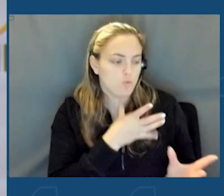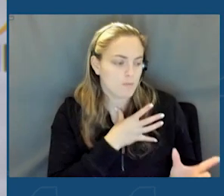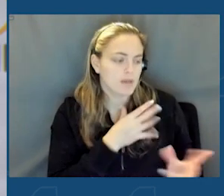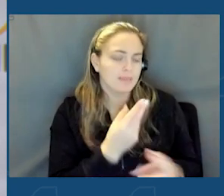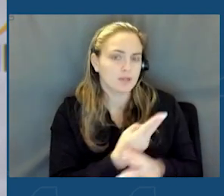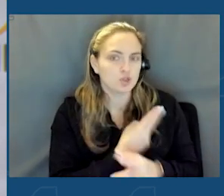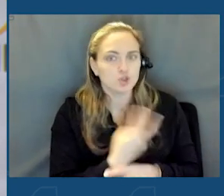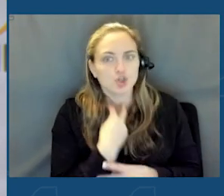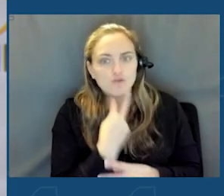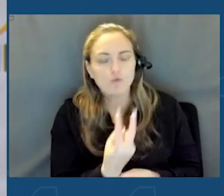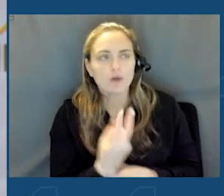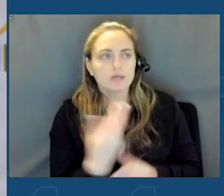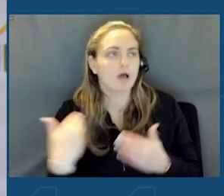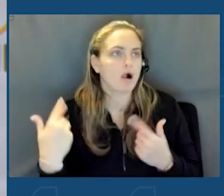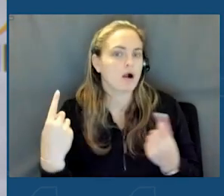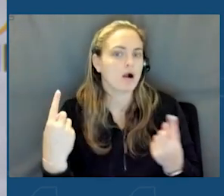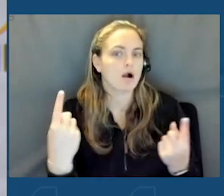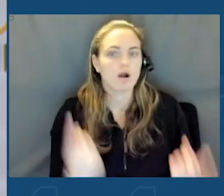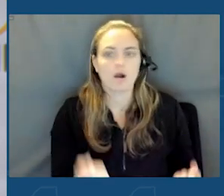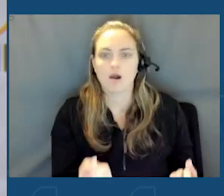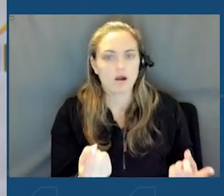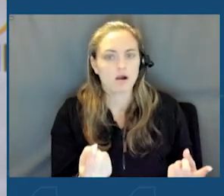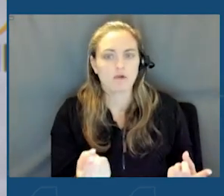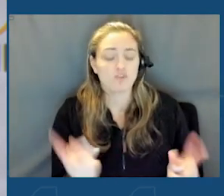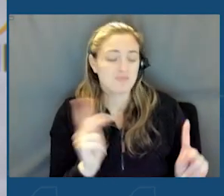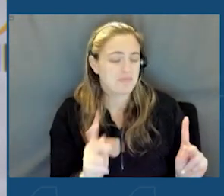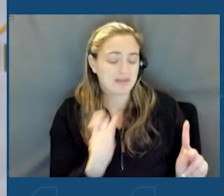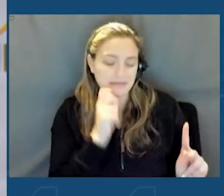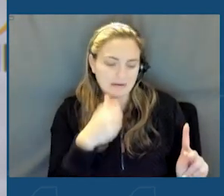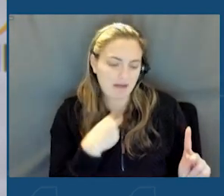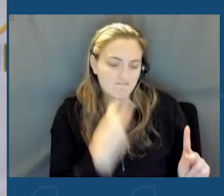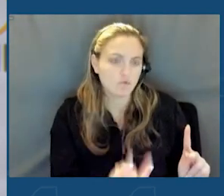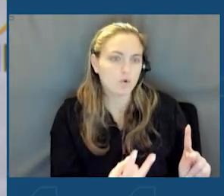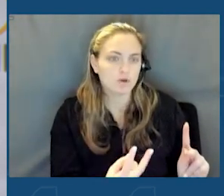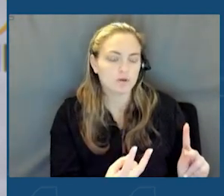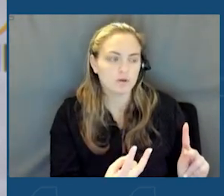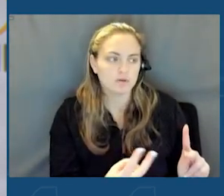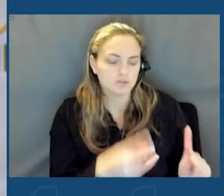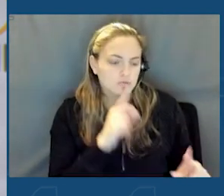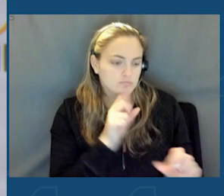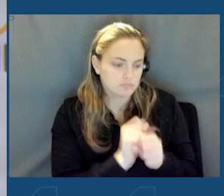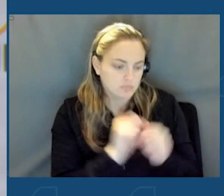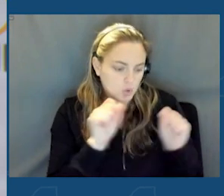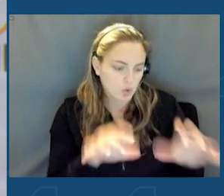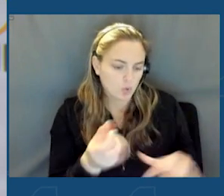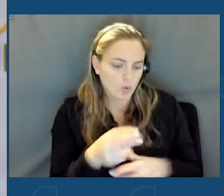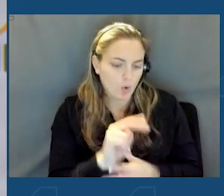voice for the voiceless to lose her own capacity to